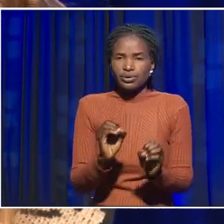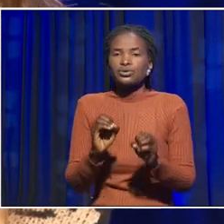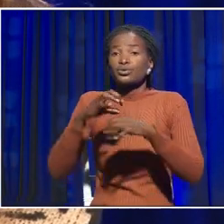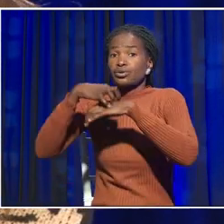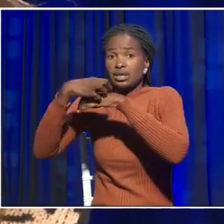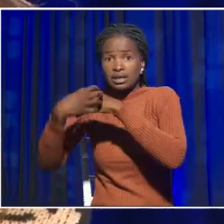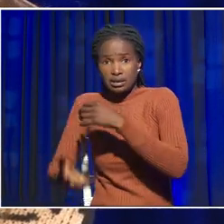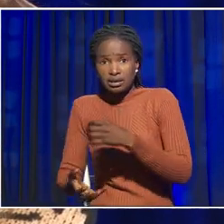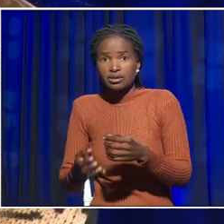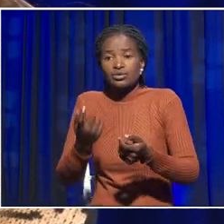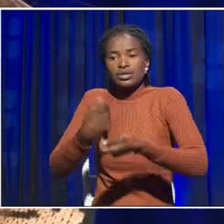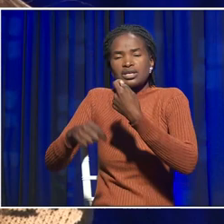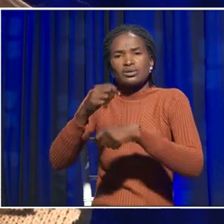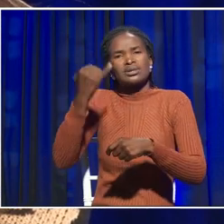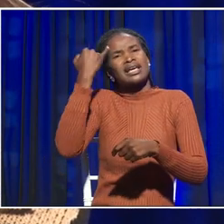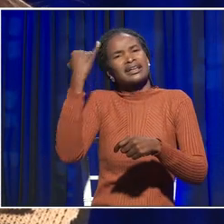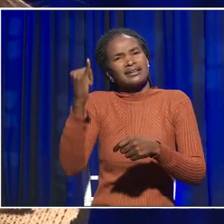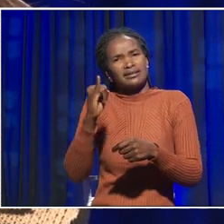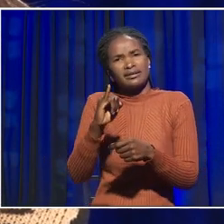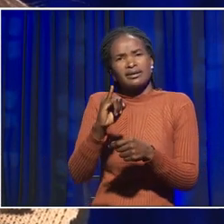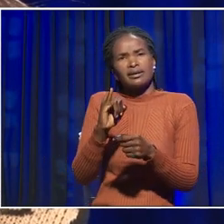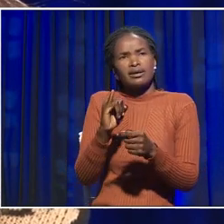the patent to their